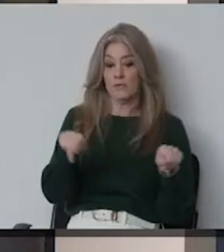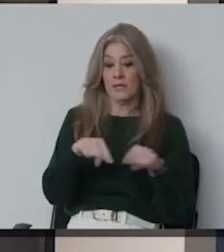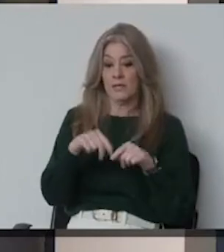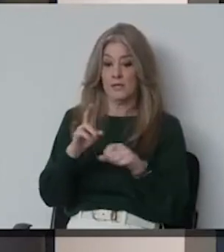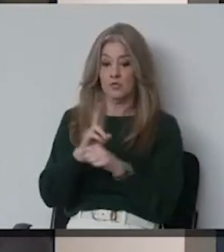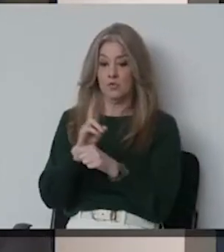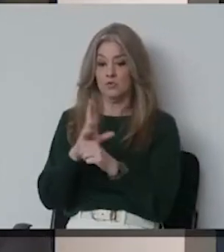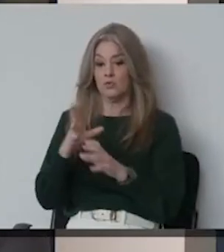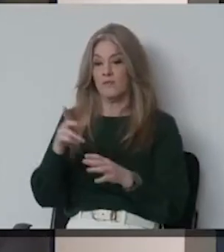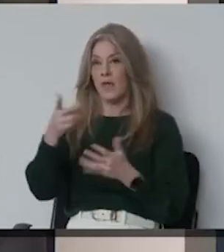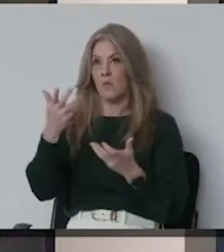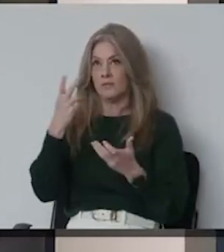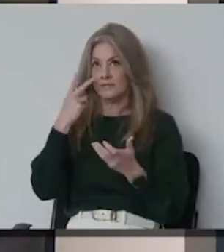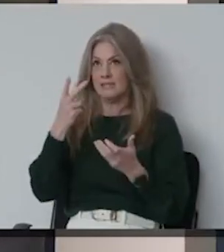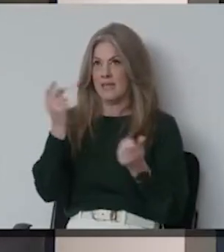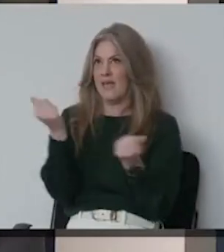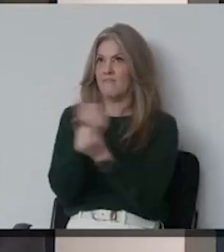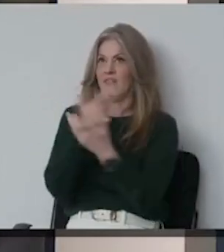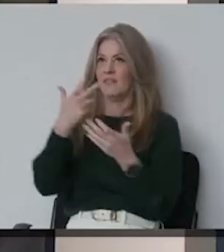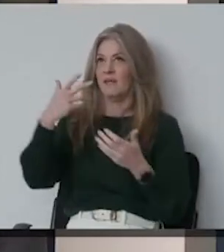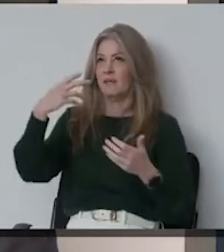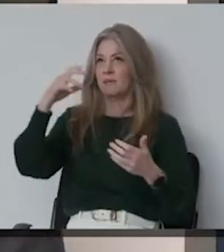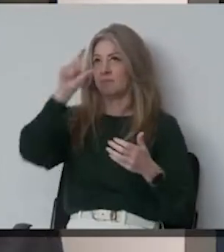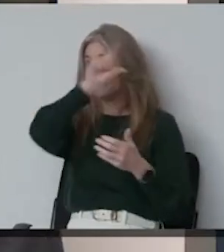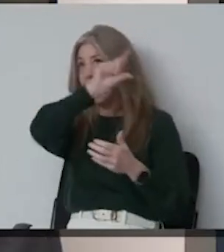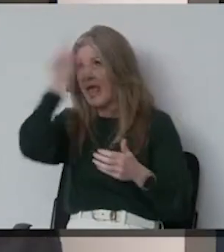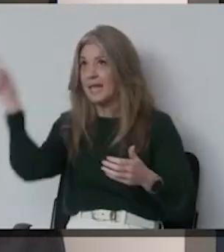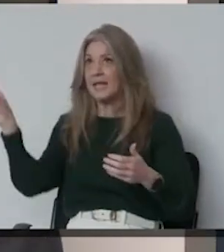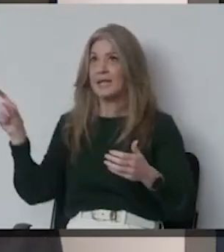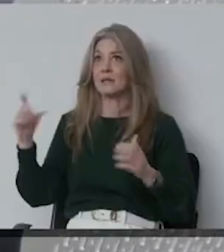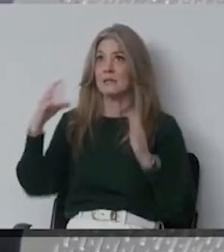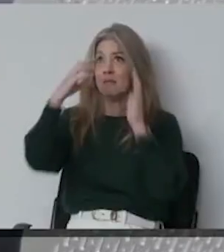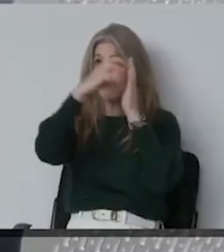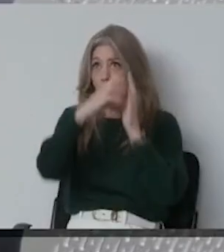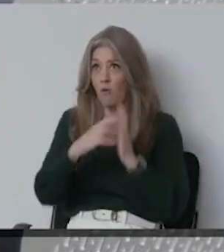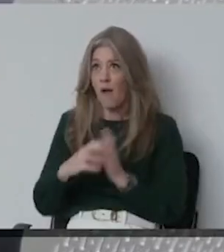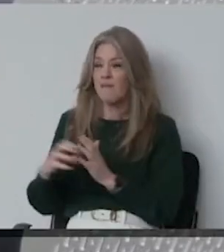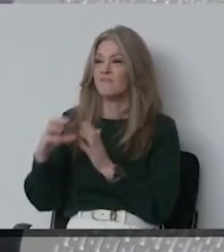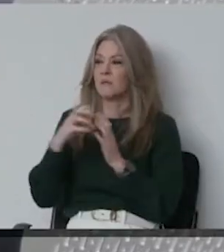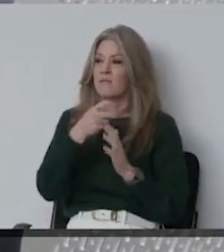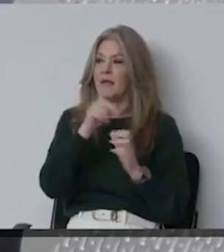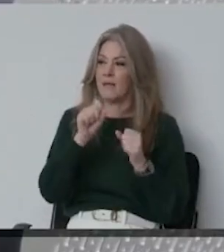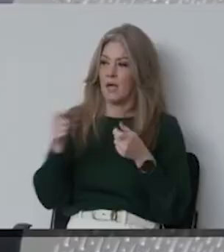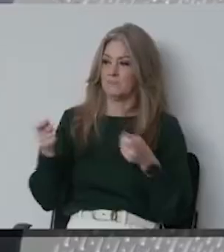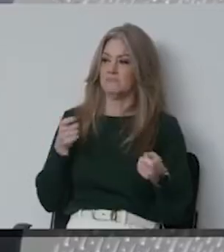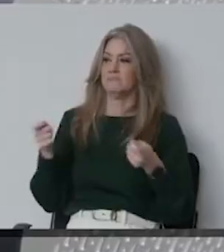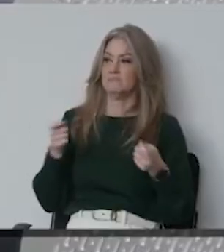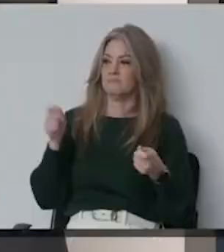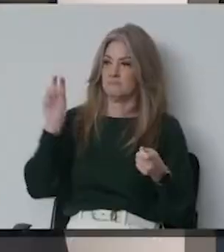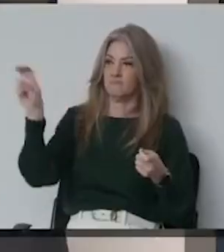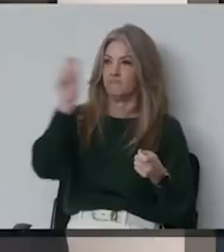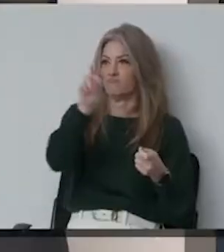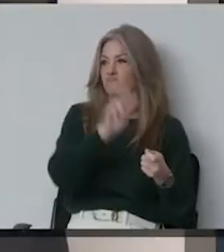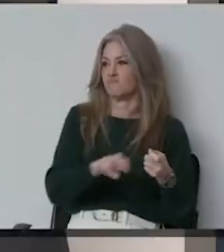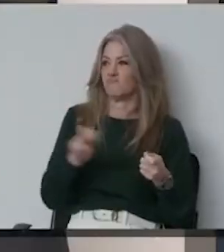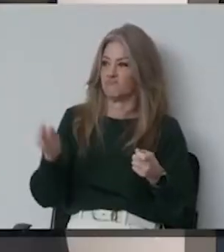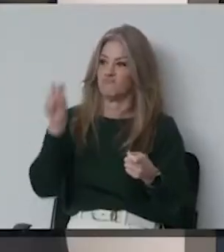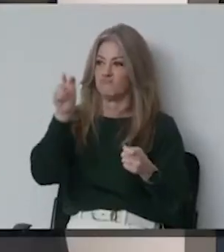get to all the static content, headings, paragraphs, things like that. Does that answer that? Okay, cool.